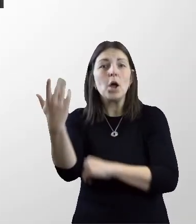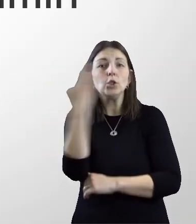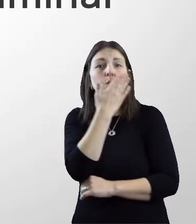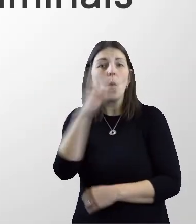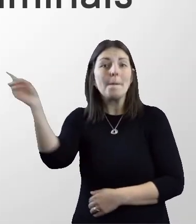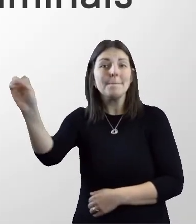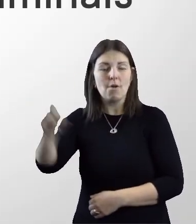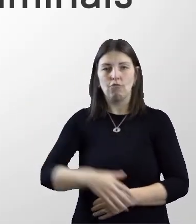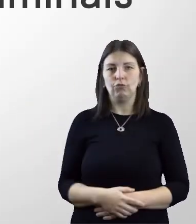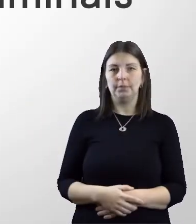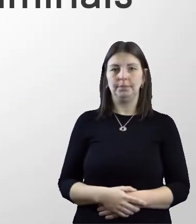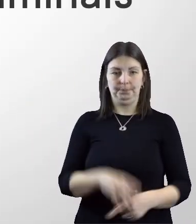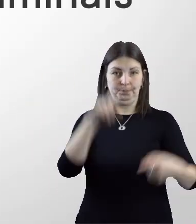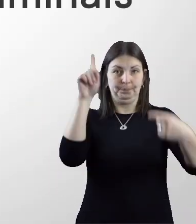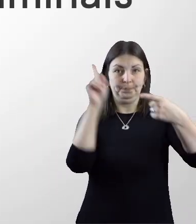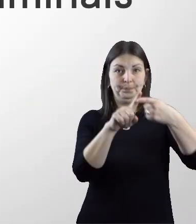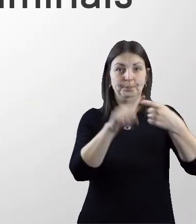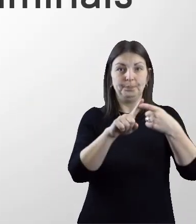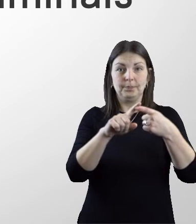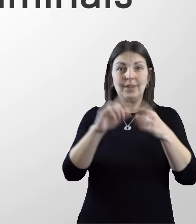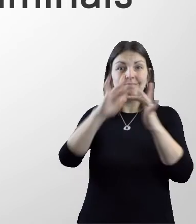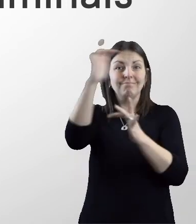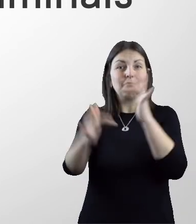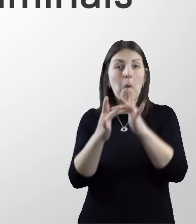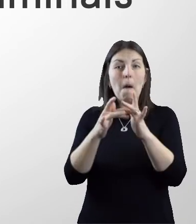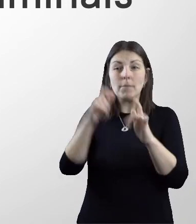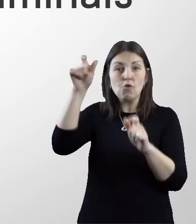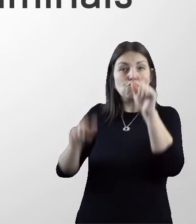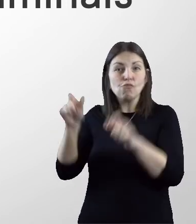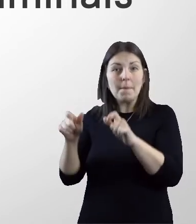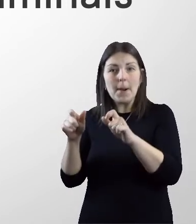An independent school was targeted by cybercriminals.